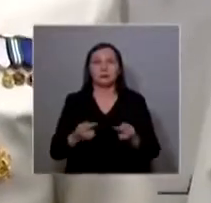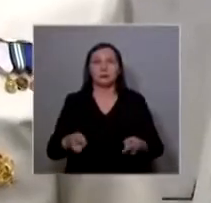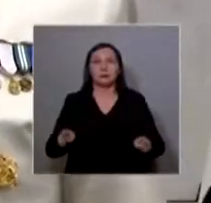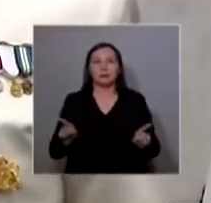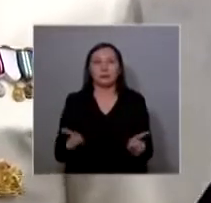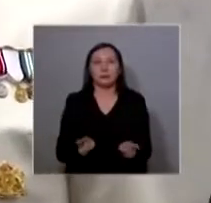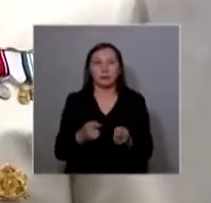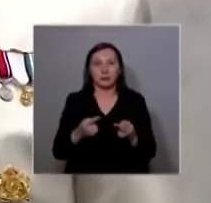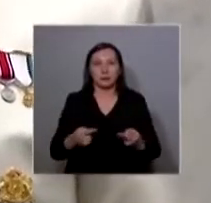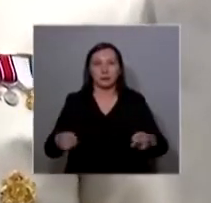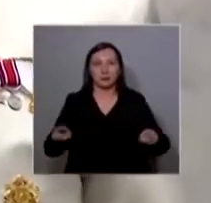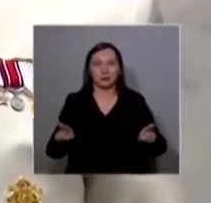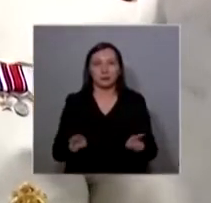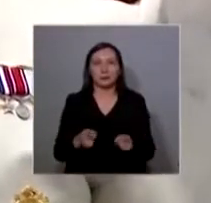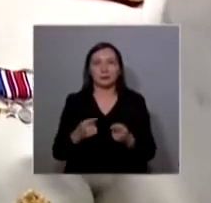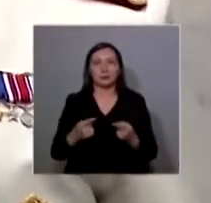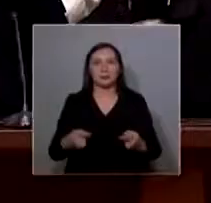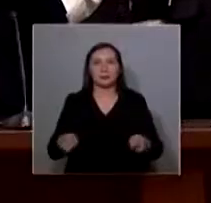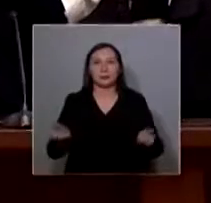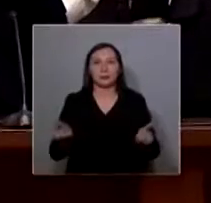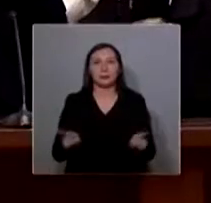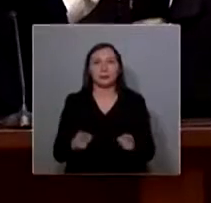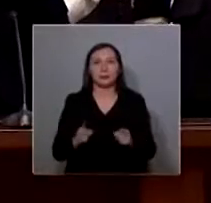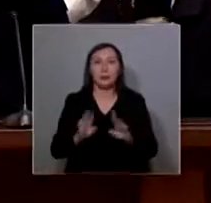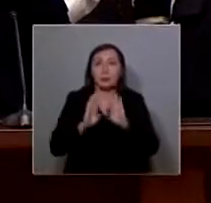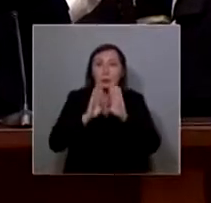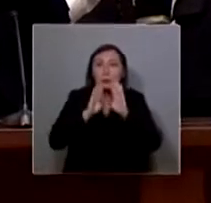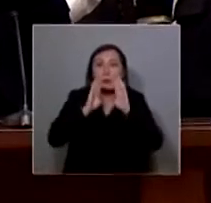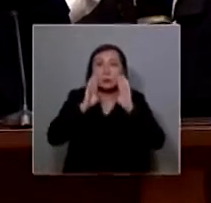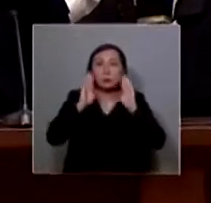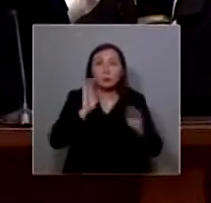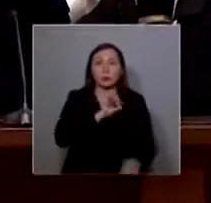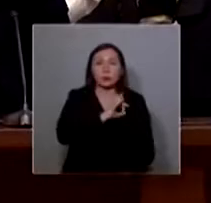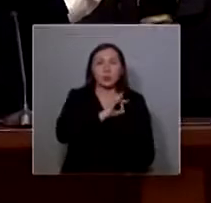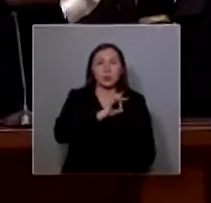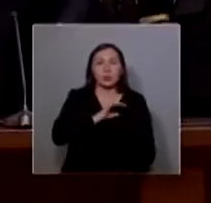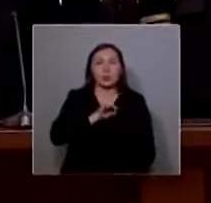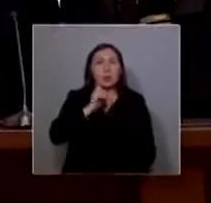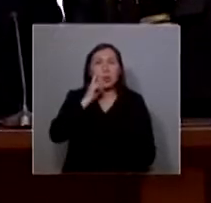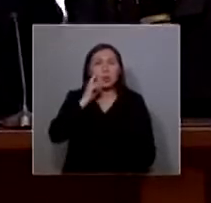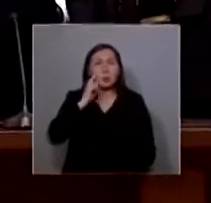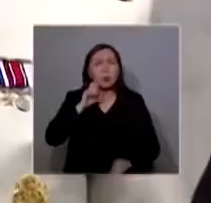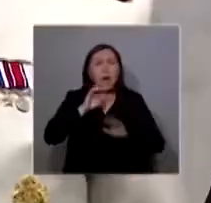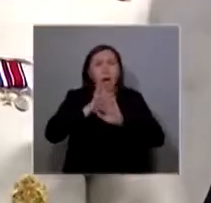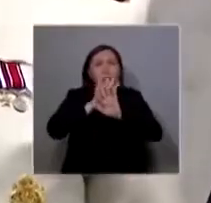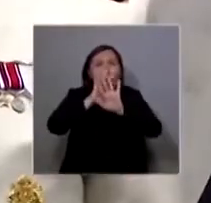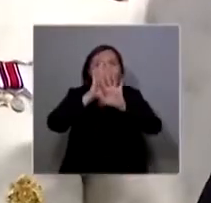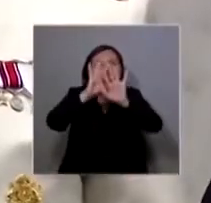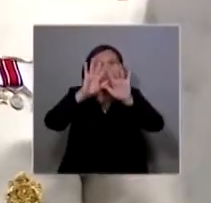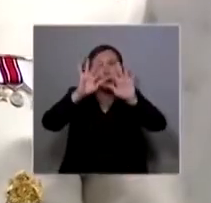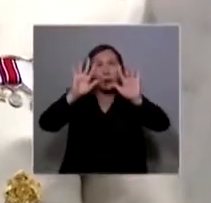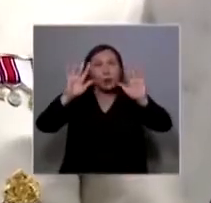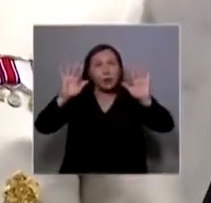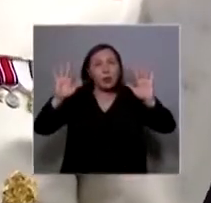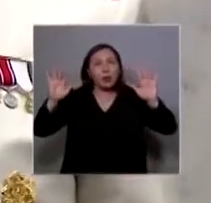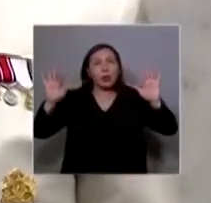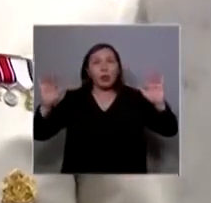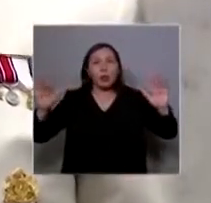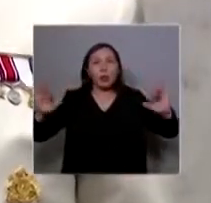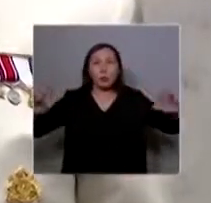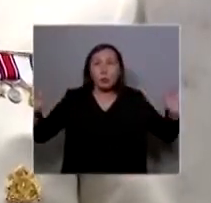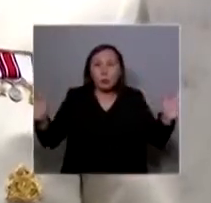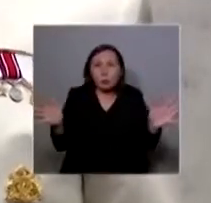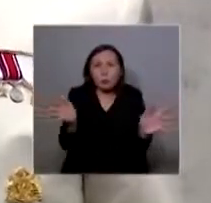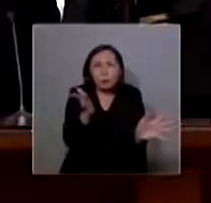Boric's rise has sparked hope among progressives in Chile, but also stoked fear that decades of economic stability could come undone.